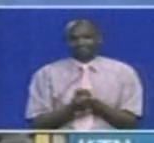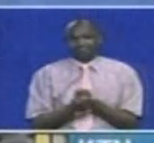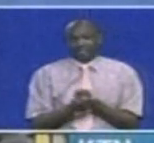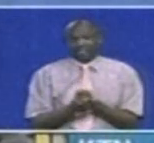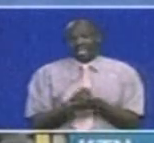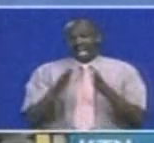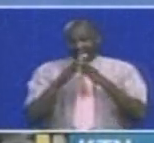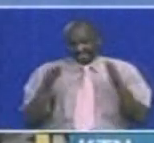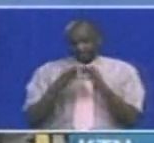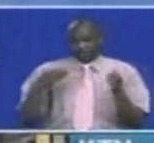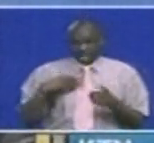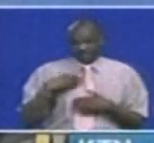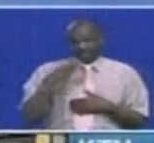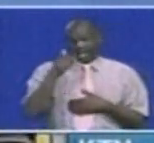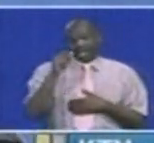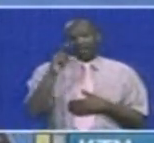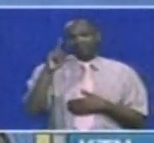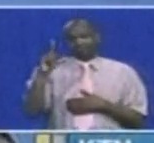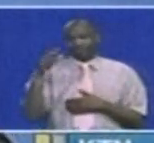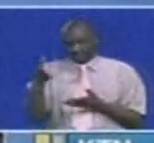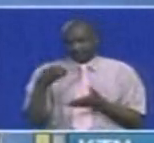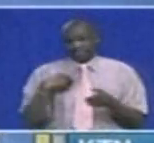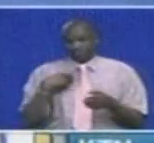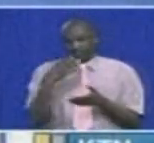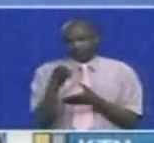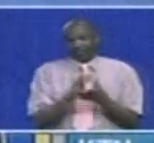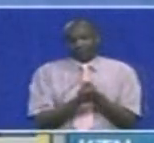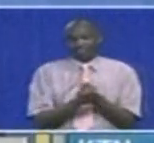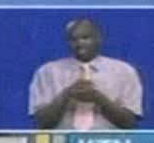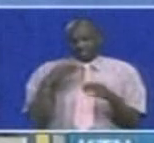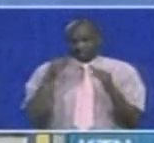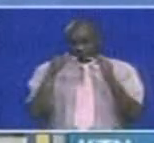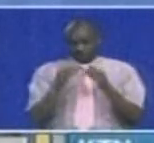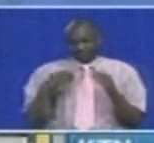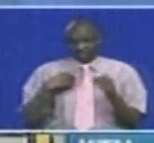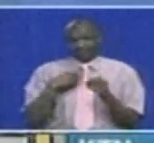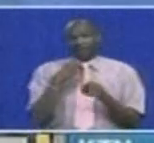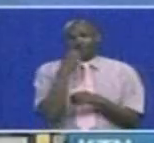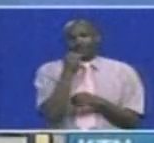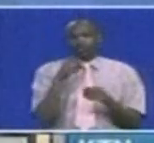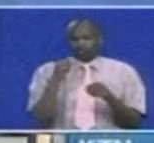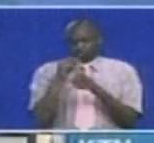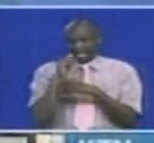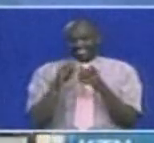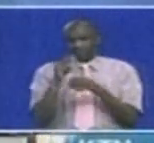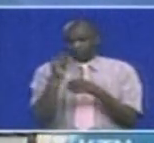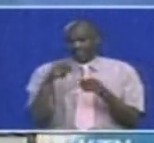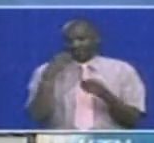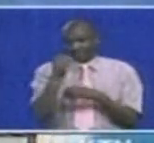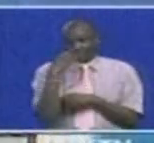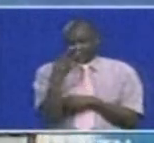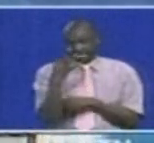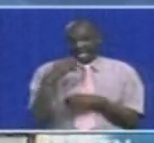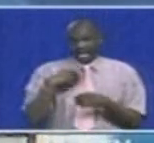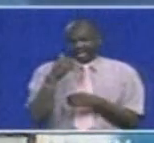Arsenal will take on Hull City in the final of the FA Cup after Hull showed pedigree to edge out giant killing Sheffield United 5-3. In Spain,